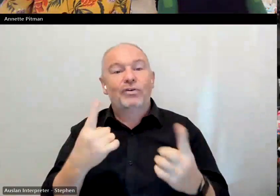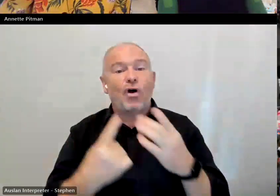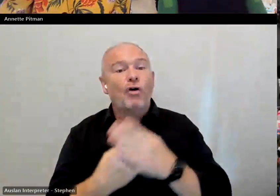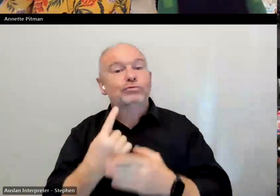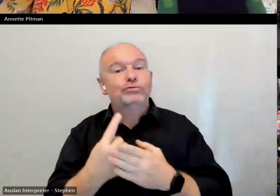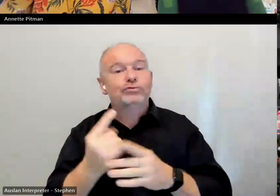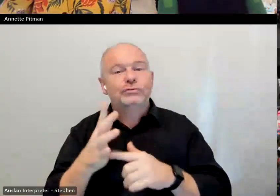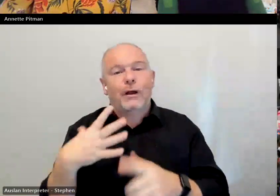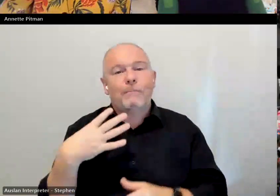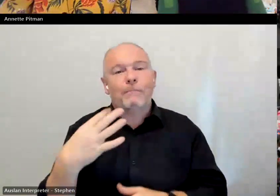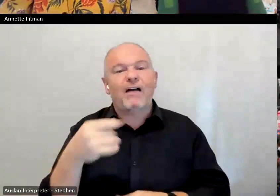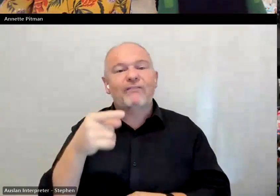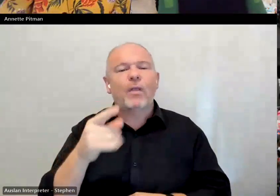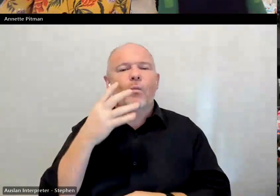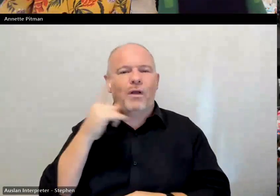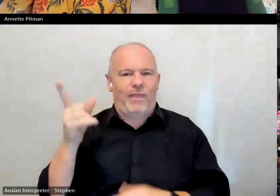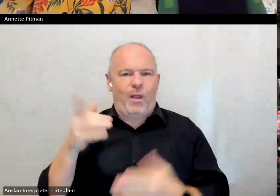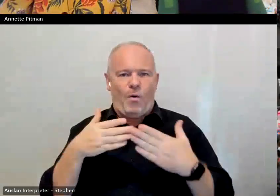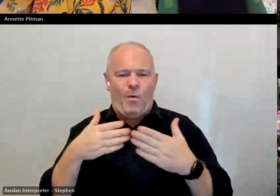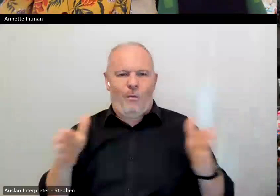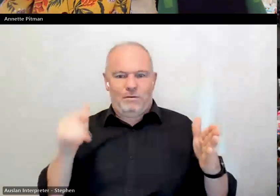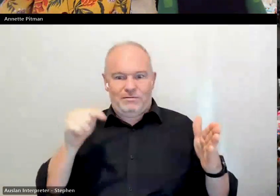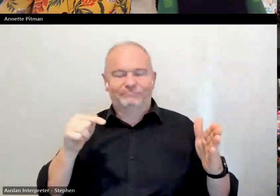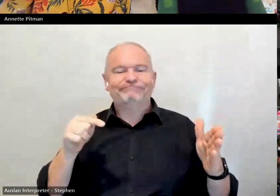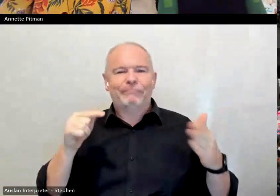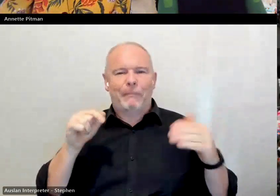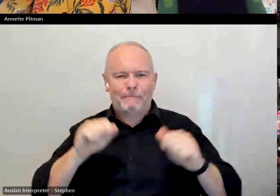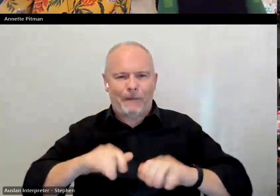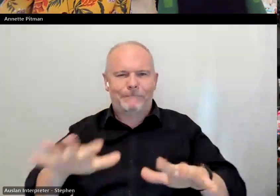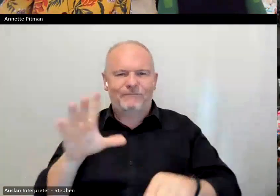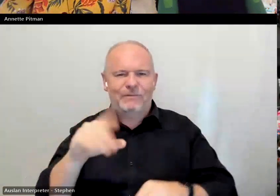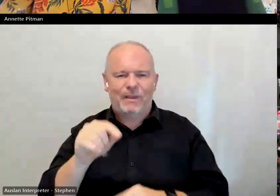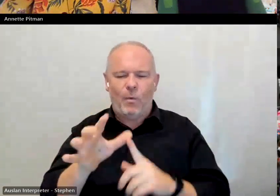apply for that will be when that opens in August.